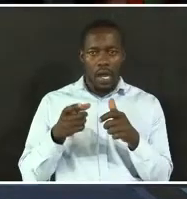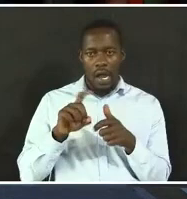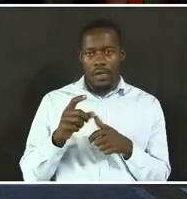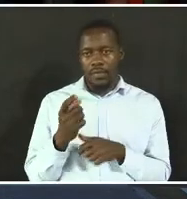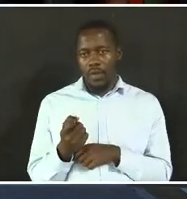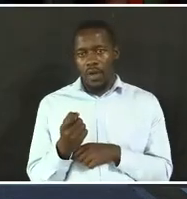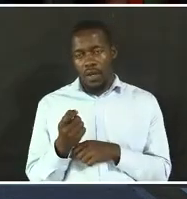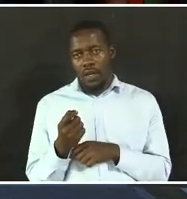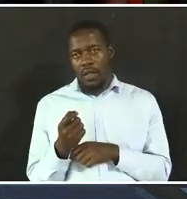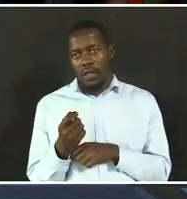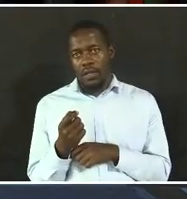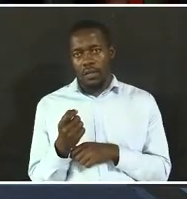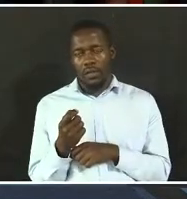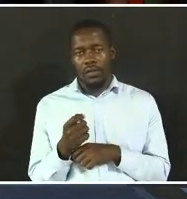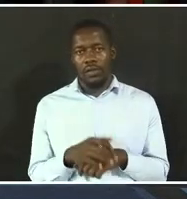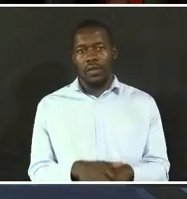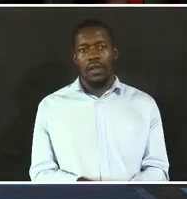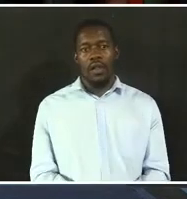said,